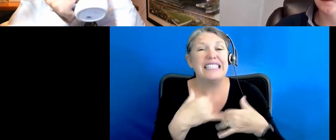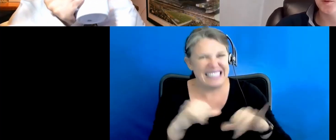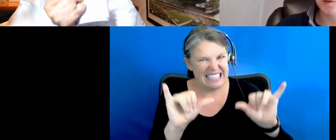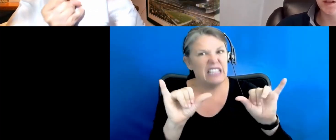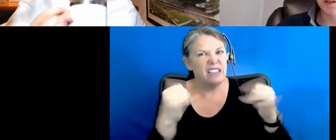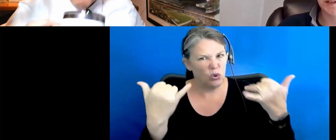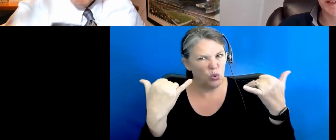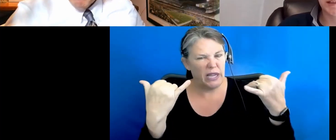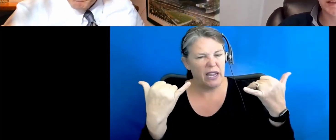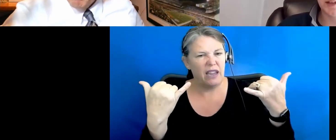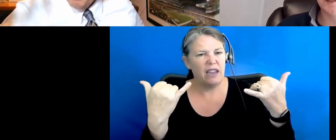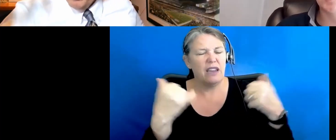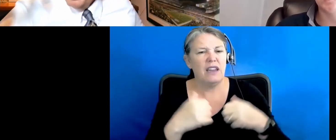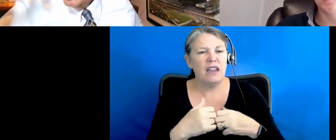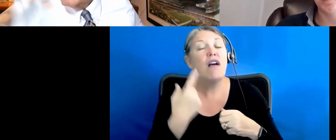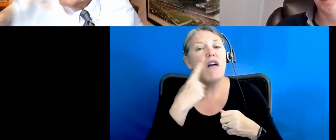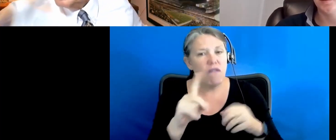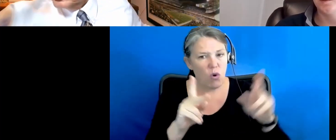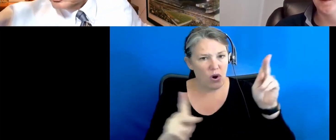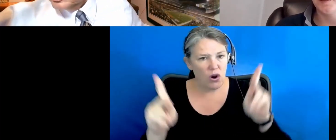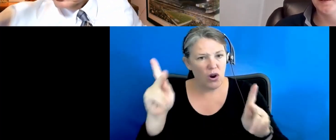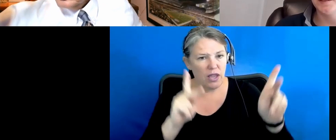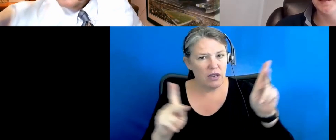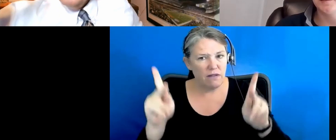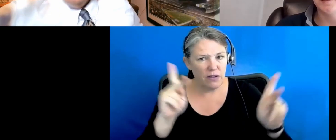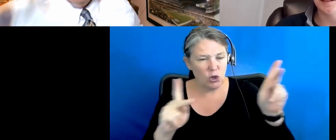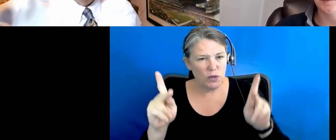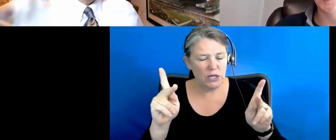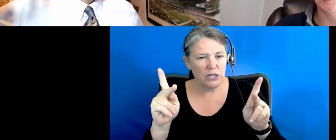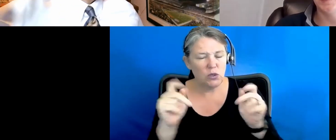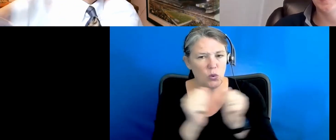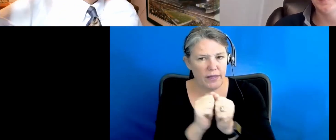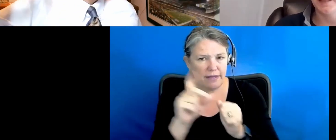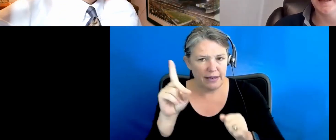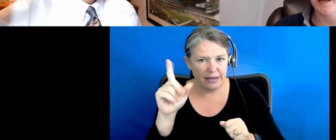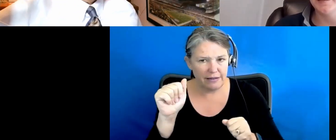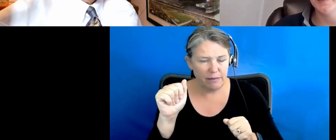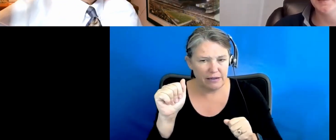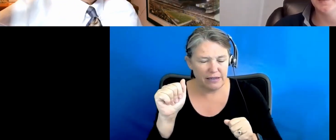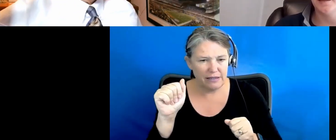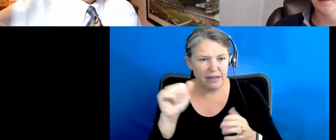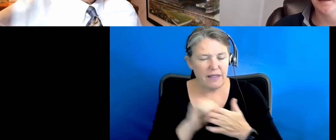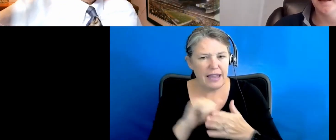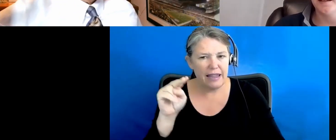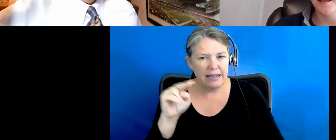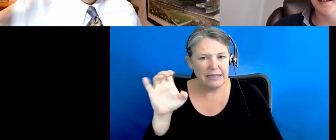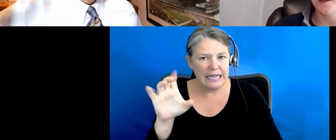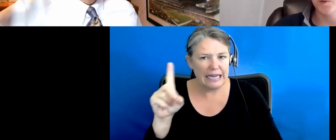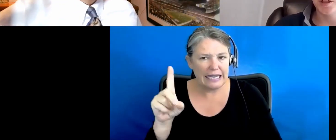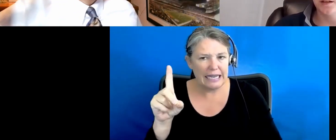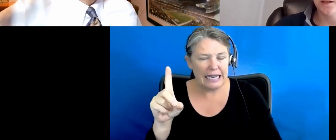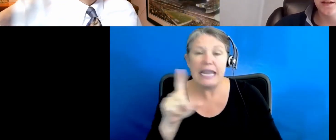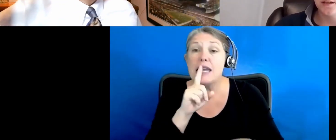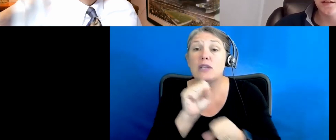today for individuals with disabilities that NCD